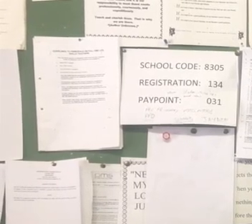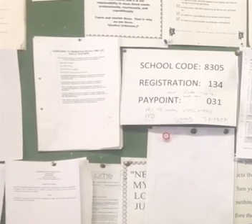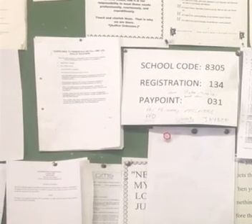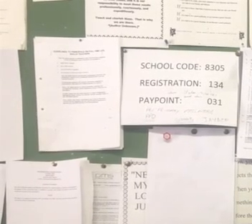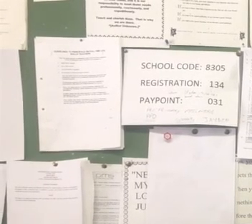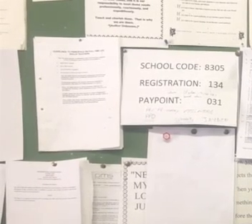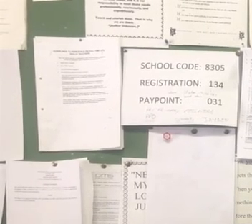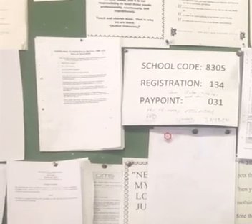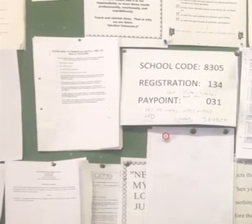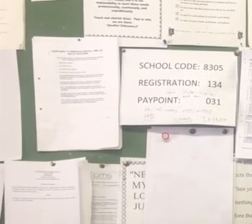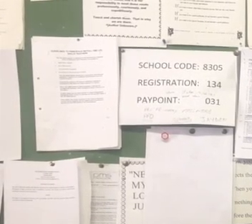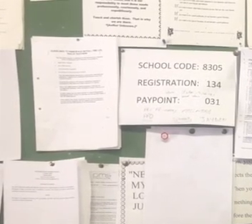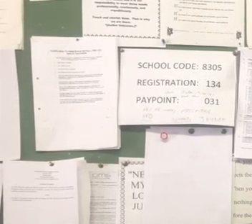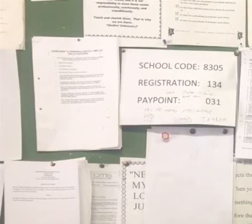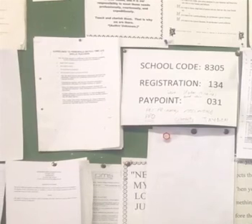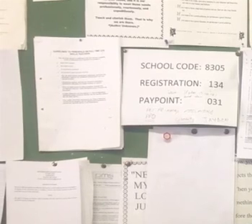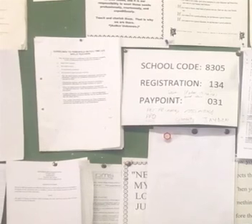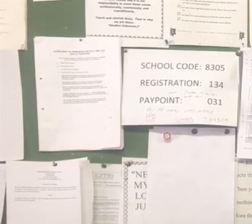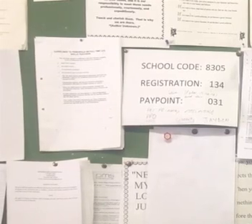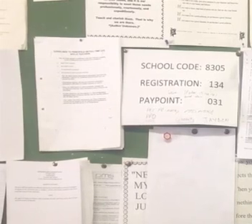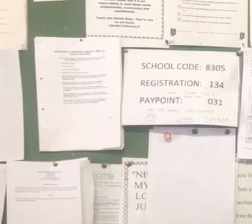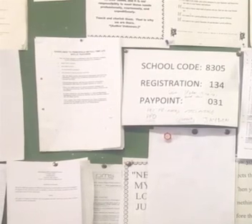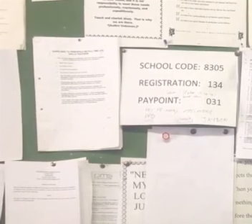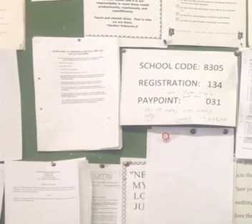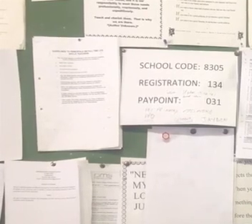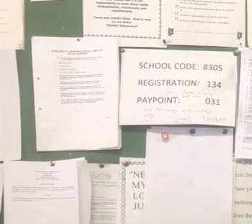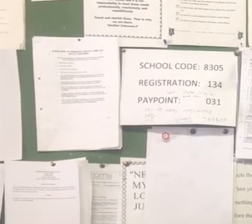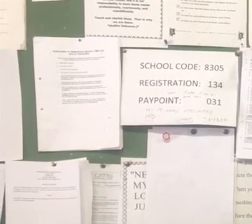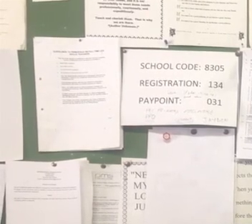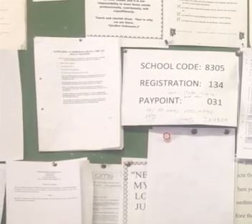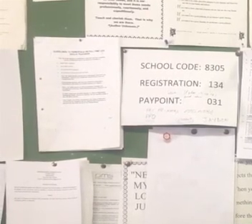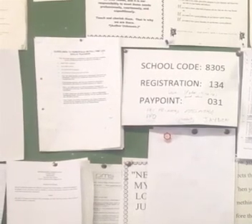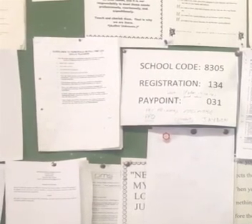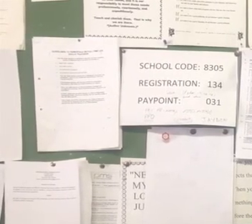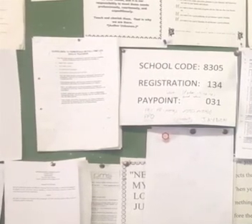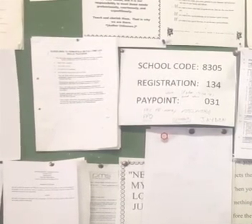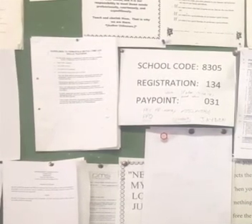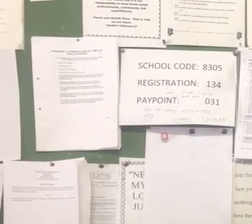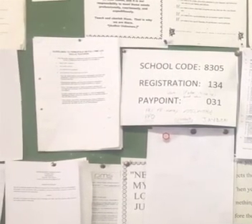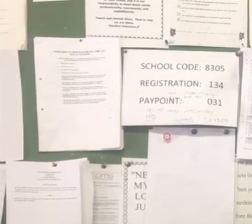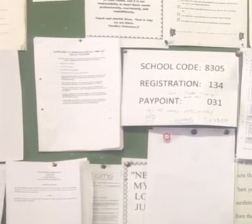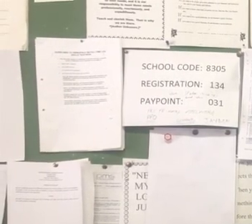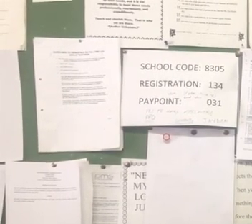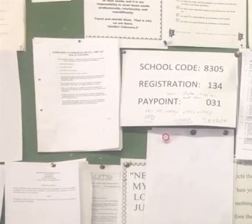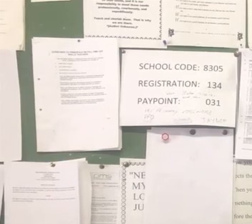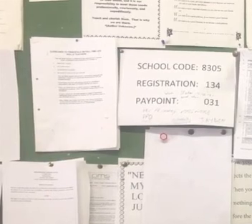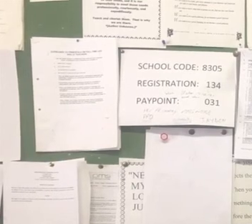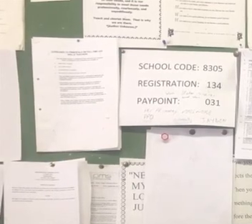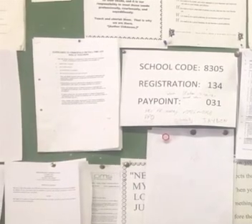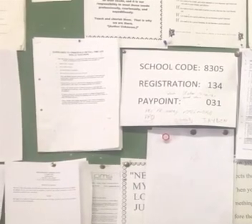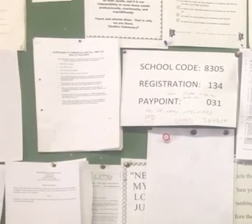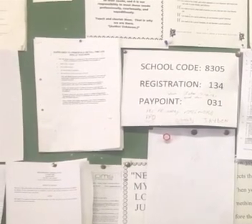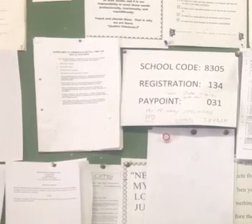there are still some schools which didn't come to pick up their materials, but hopefully they are going to pick them up today on